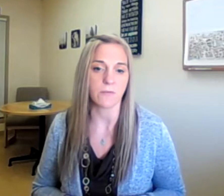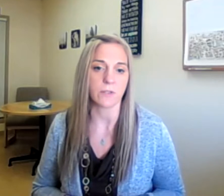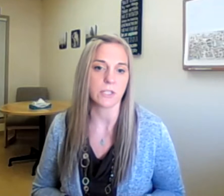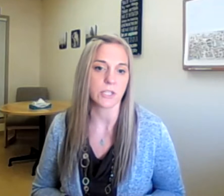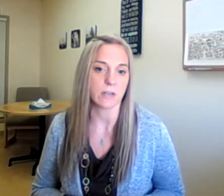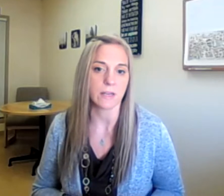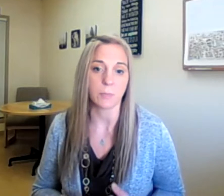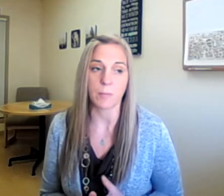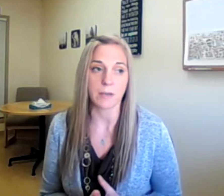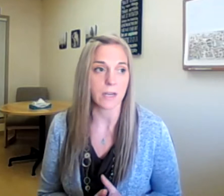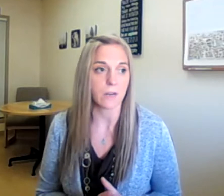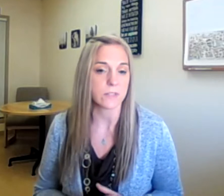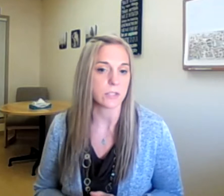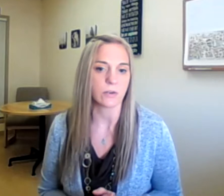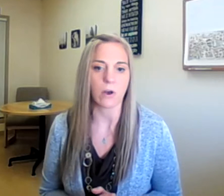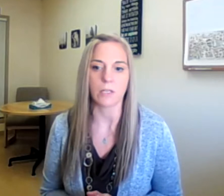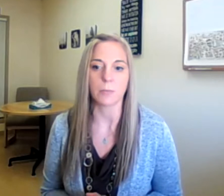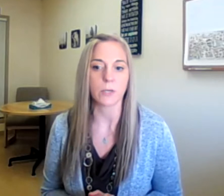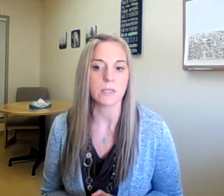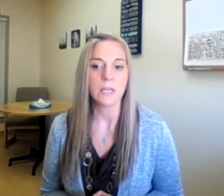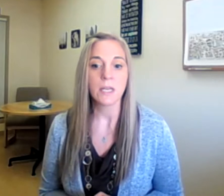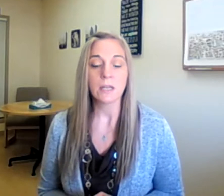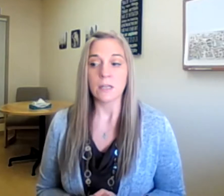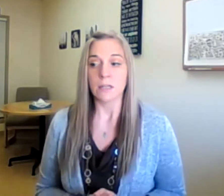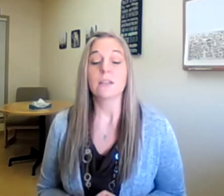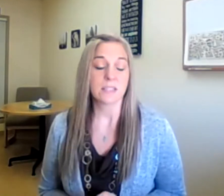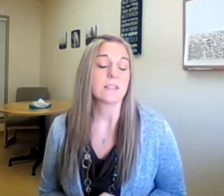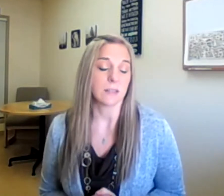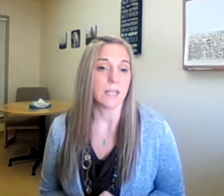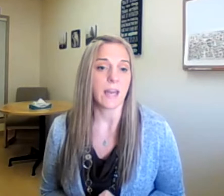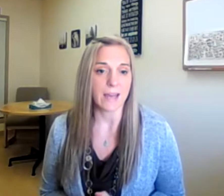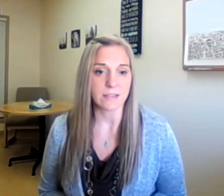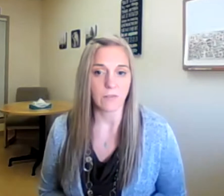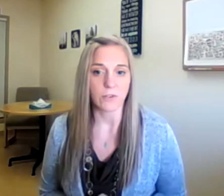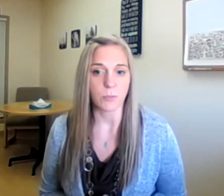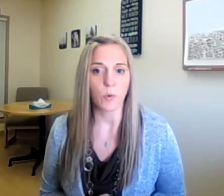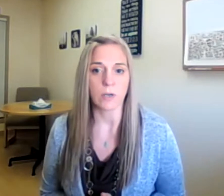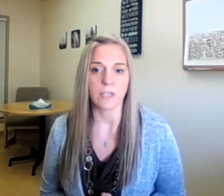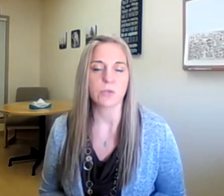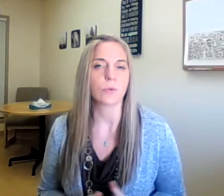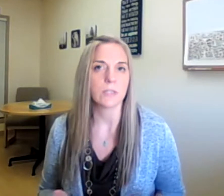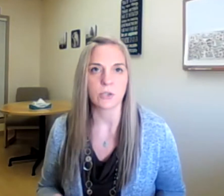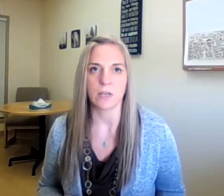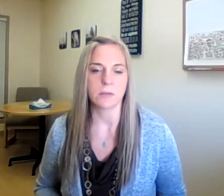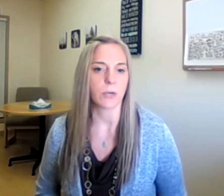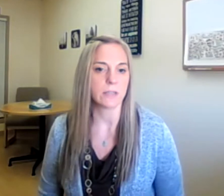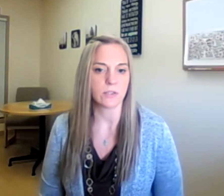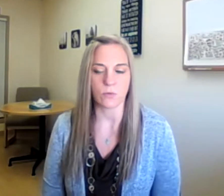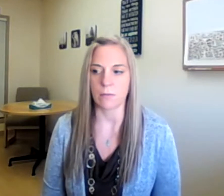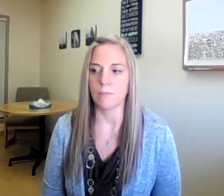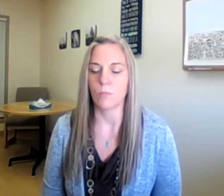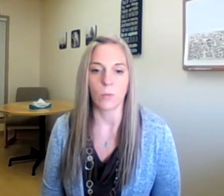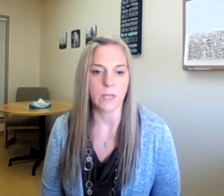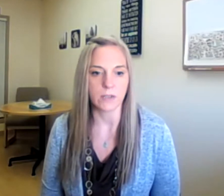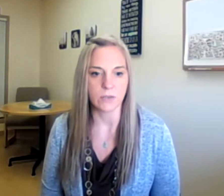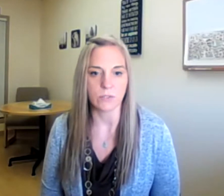are definitely sharing that. Primary care physicians are calling pretty consistently, asking for support and just really trying to